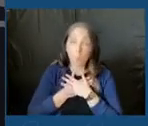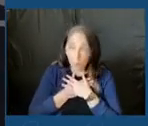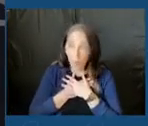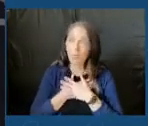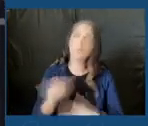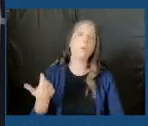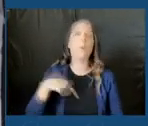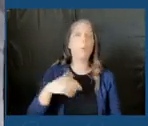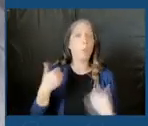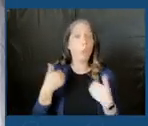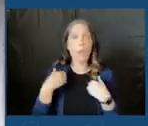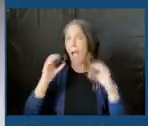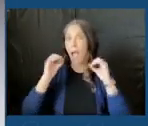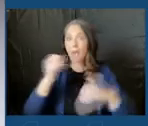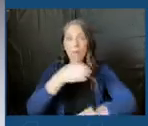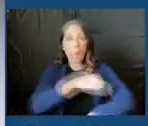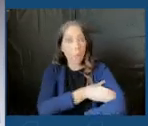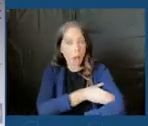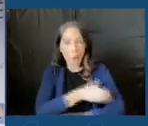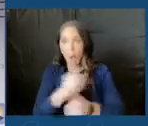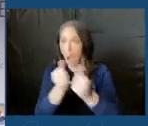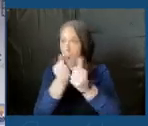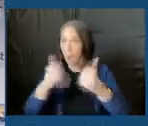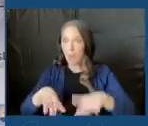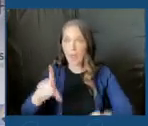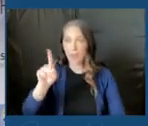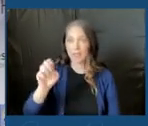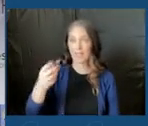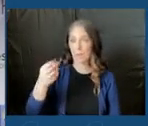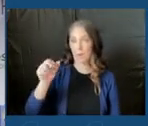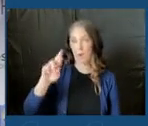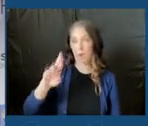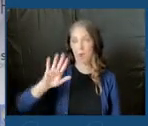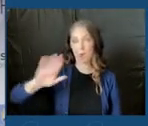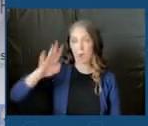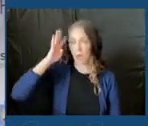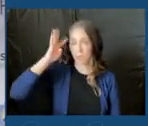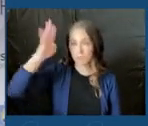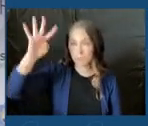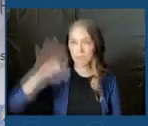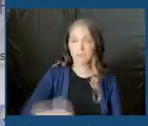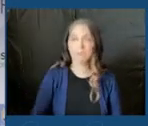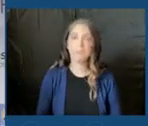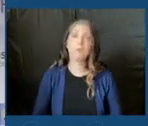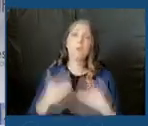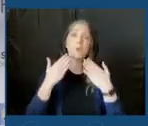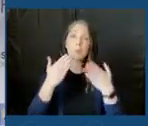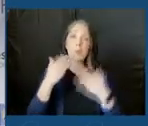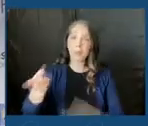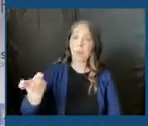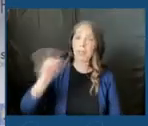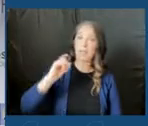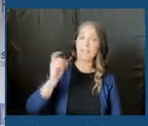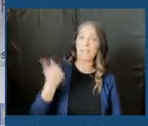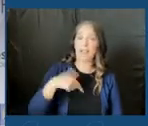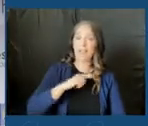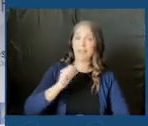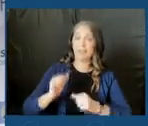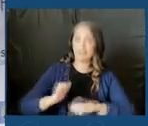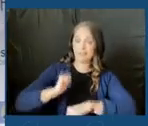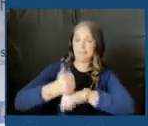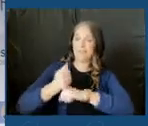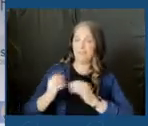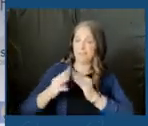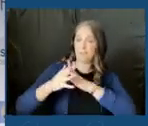power at the United Way without Miss Deborah's innovation. So thank you for giving us the gift of implementing your